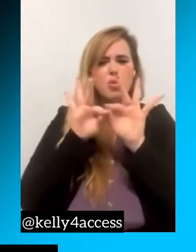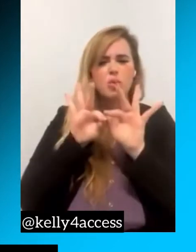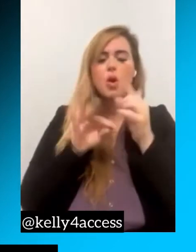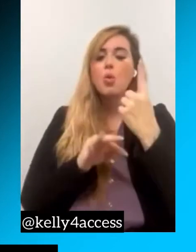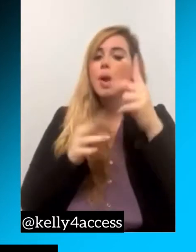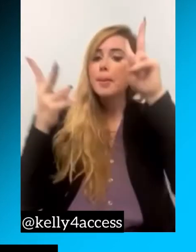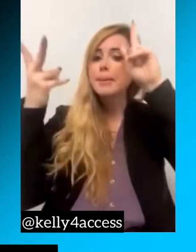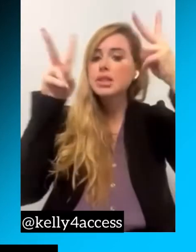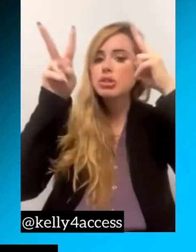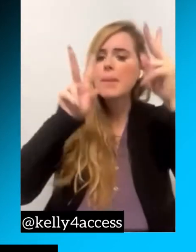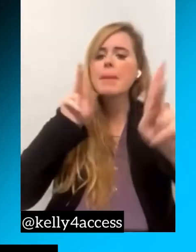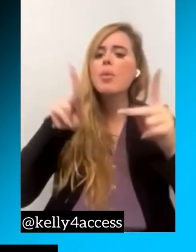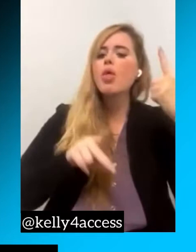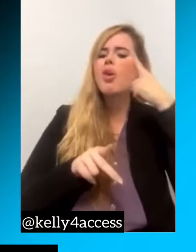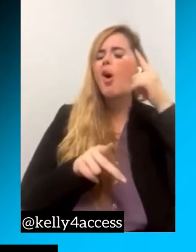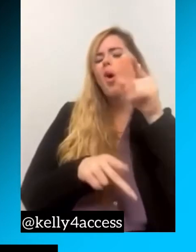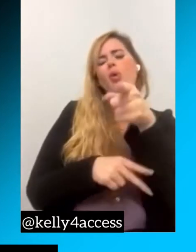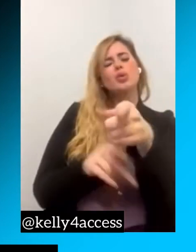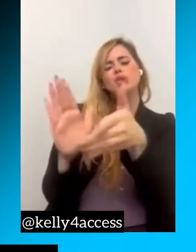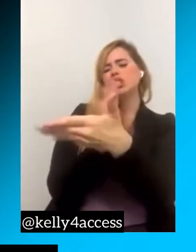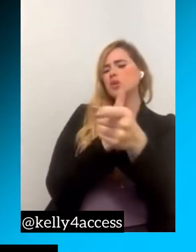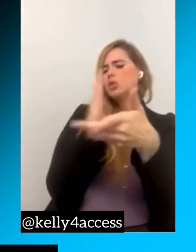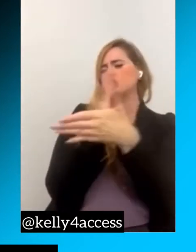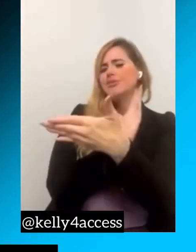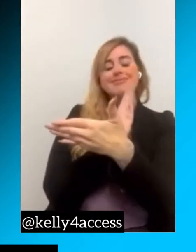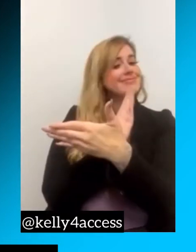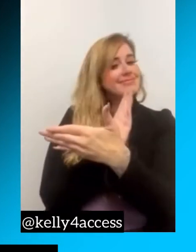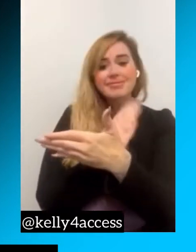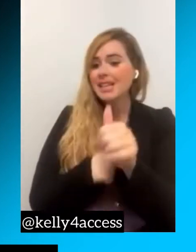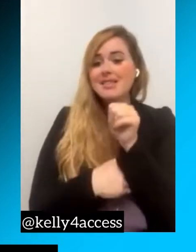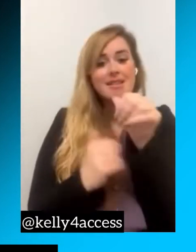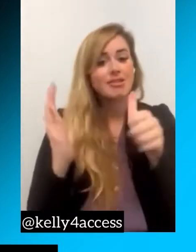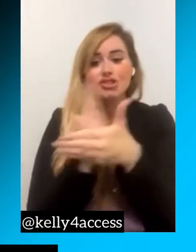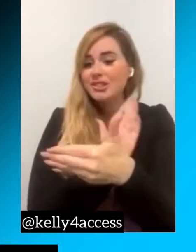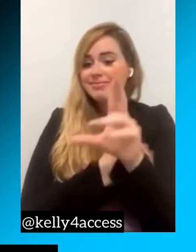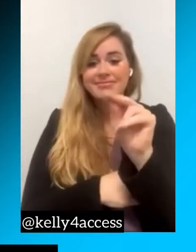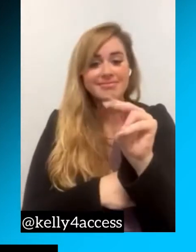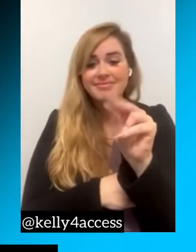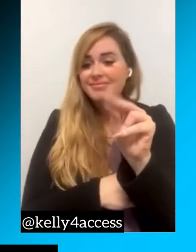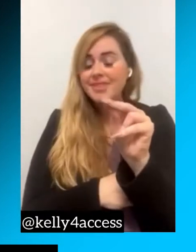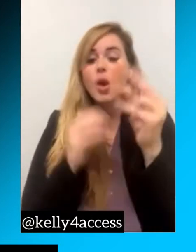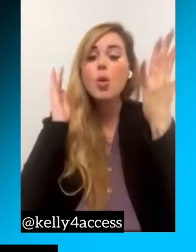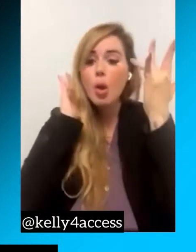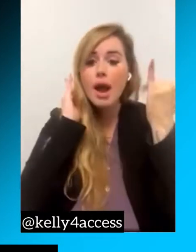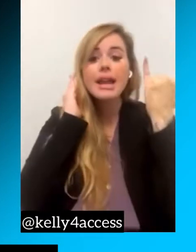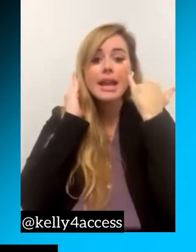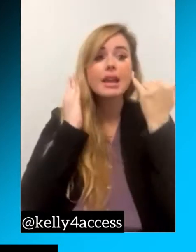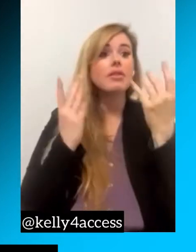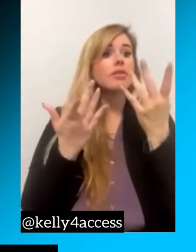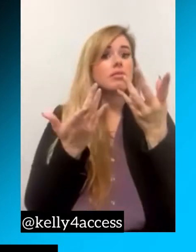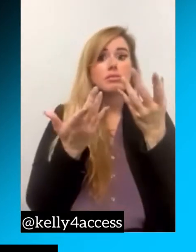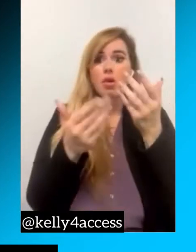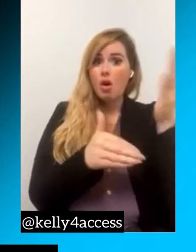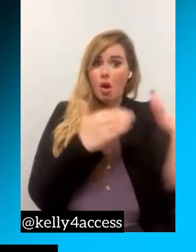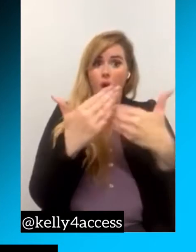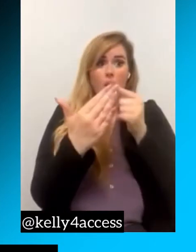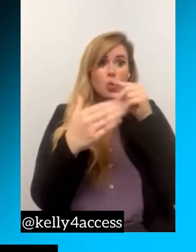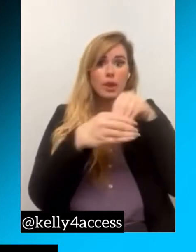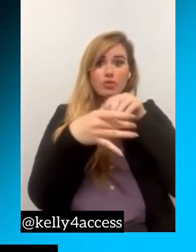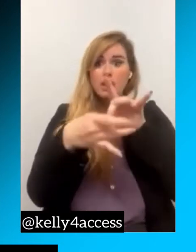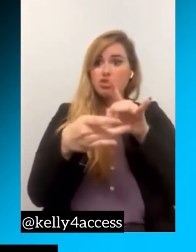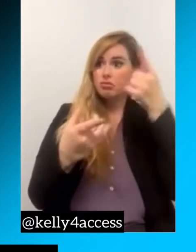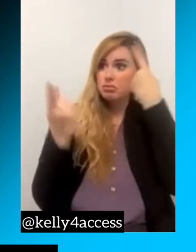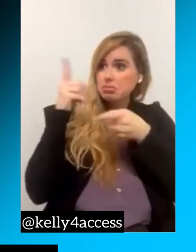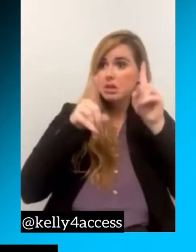it's just cheating, which it isn't, because when there is consent, it isn't cheating. Because cheating